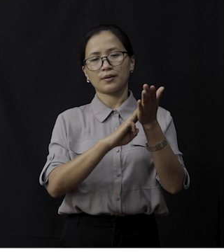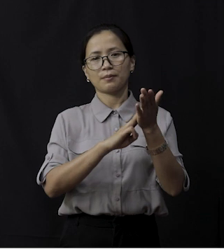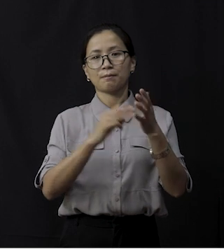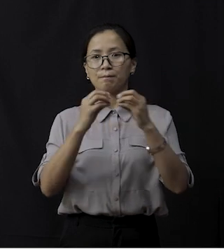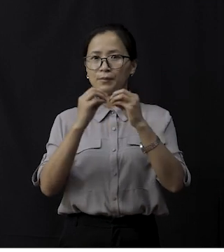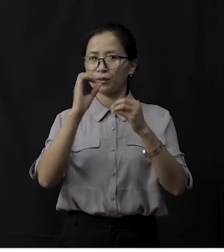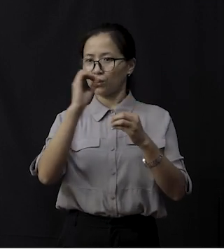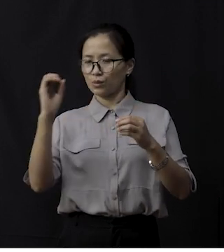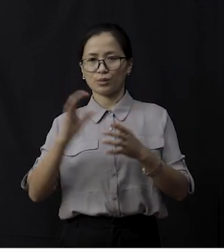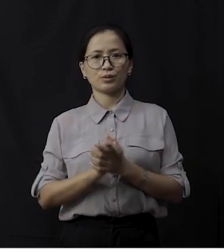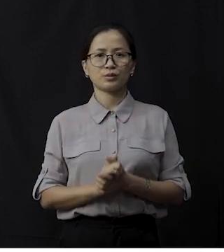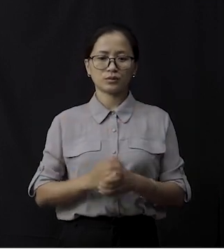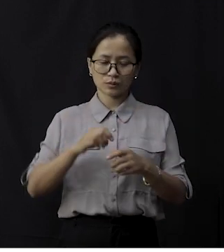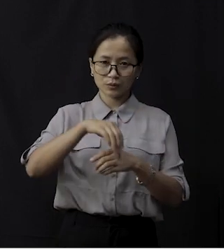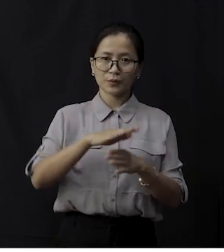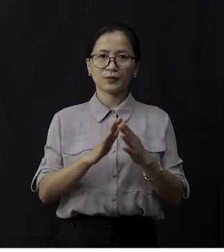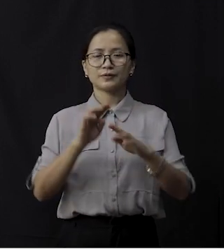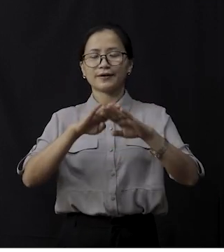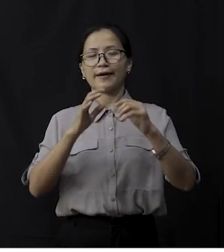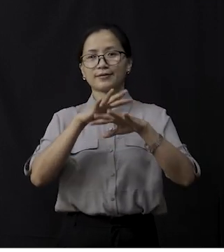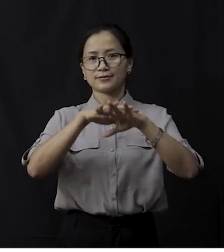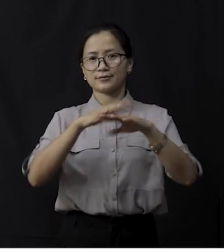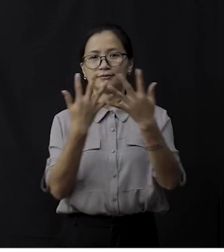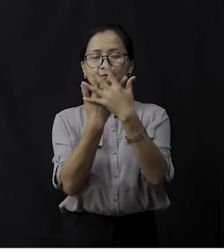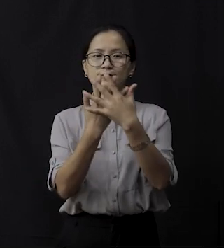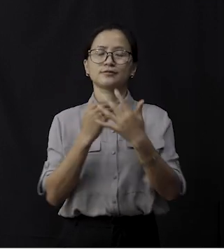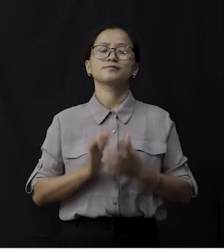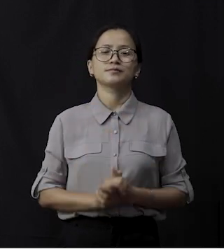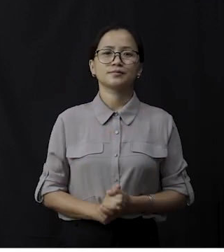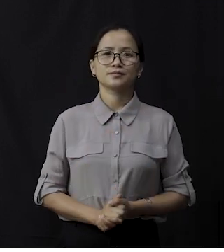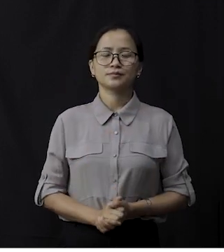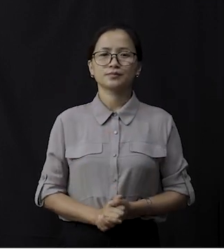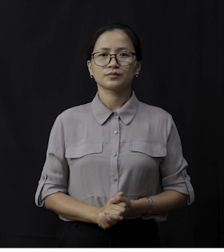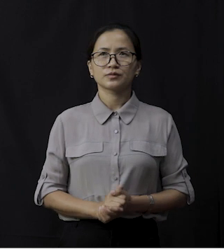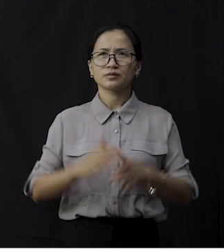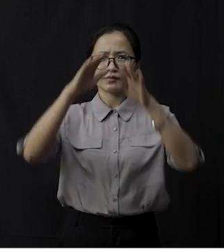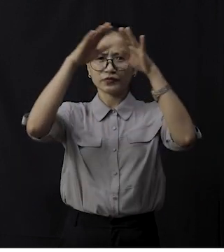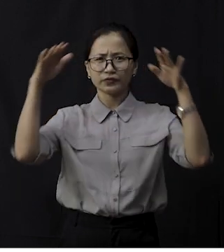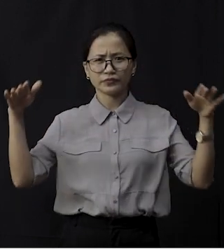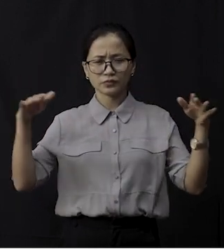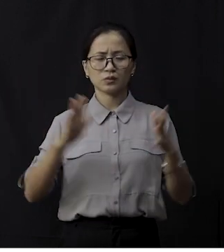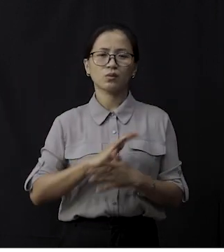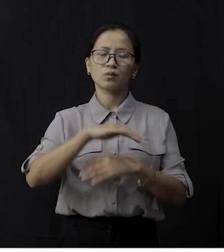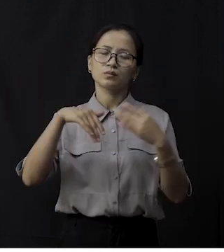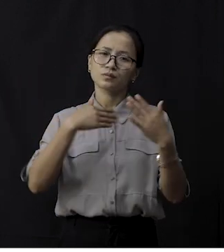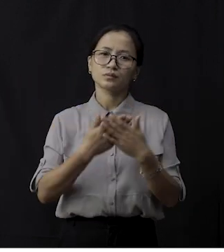pieces of bamboos and then you weave it and you make it into this thatch. Even the roof, the hay, all